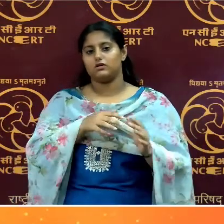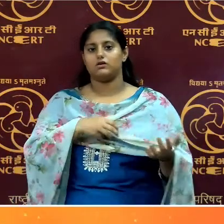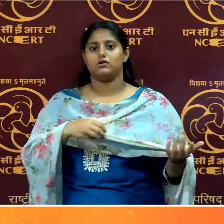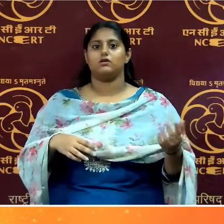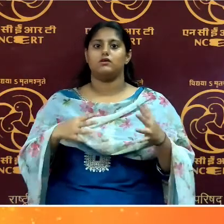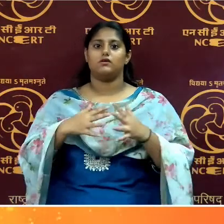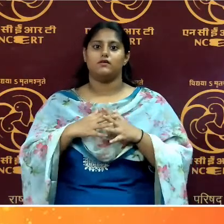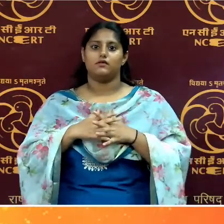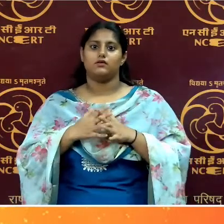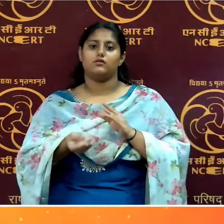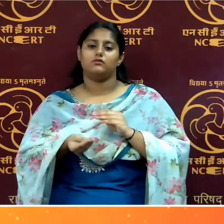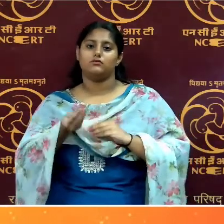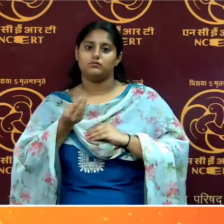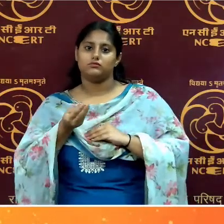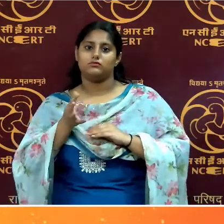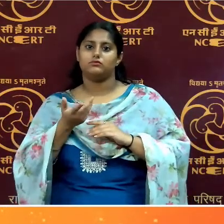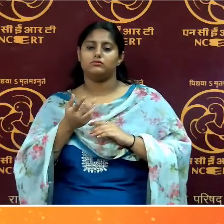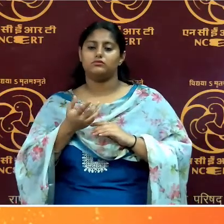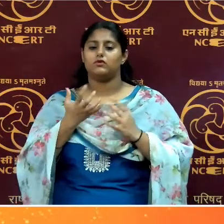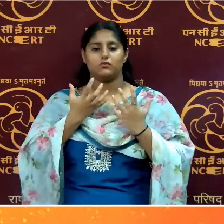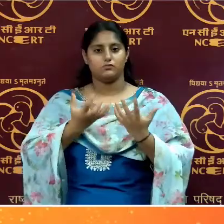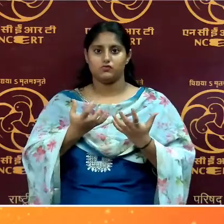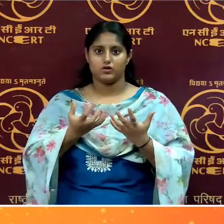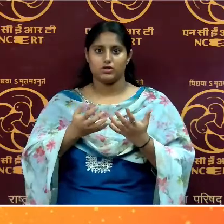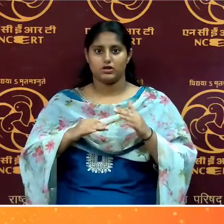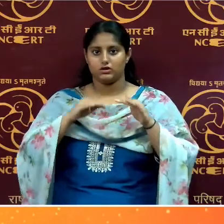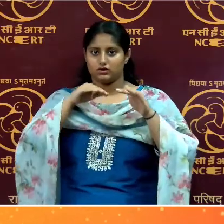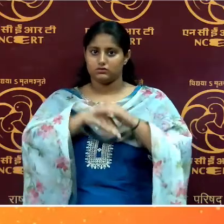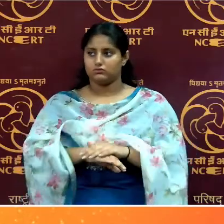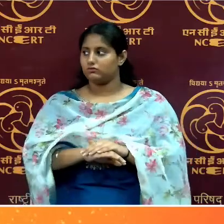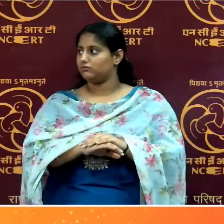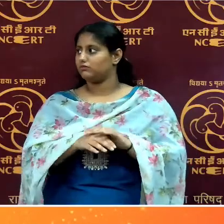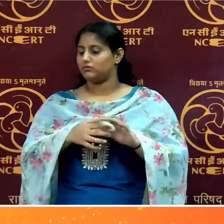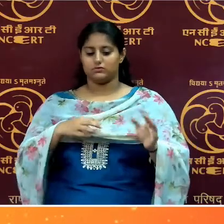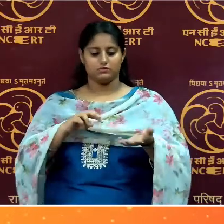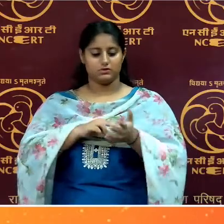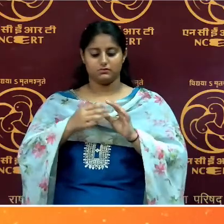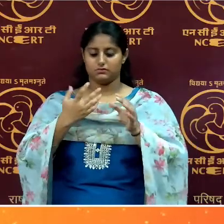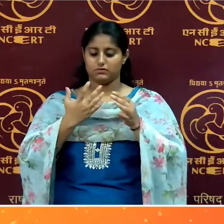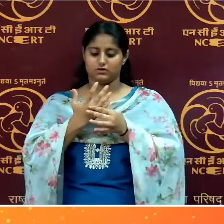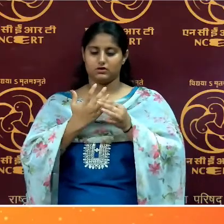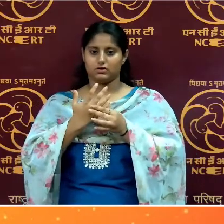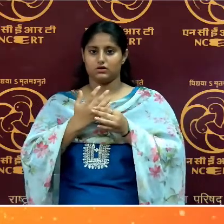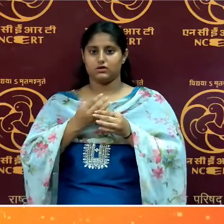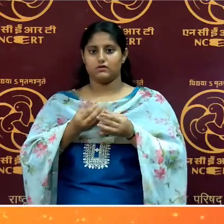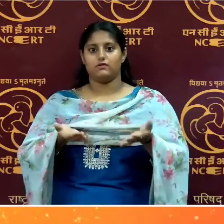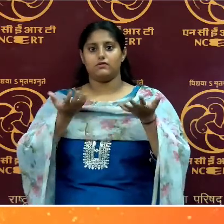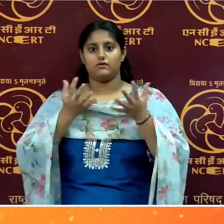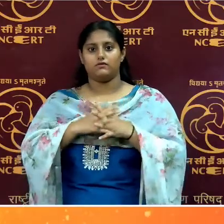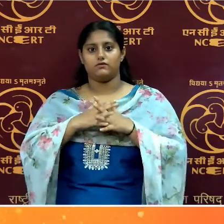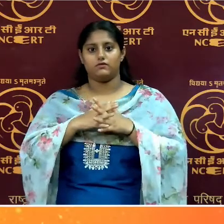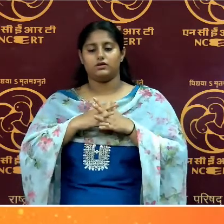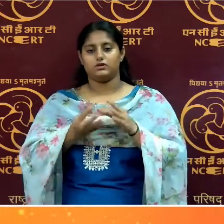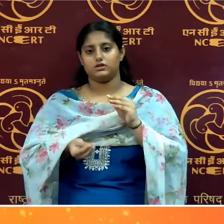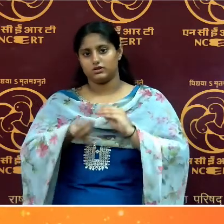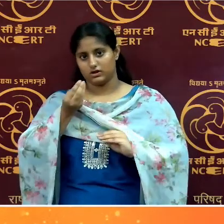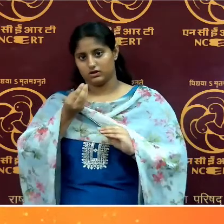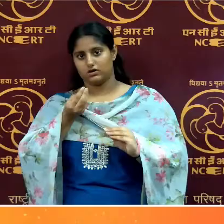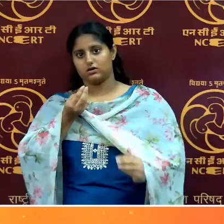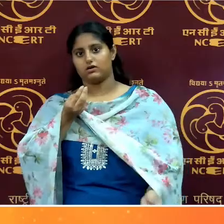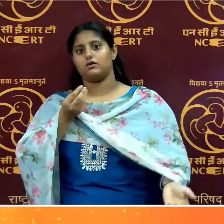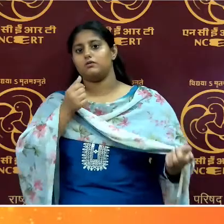the upthirst, right, the object sinks. Yes. So, the ring has more weight Yeah. than the weight